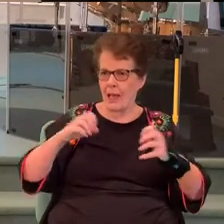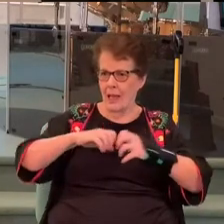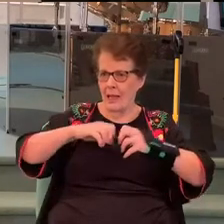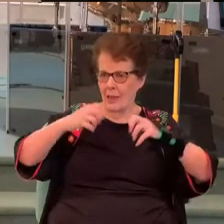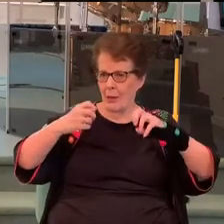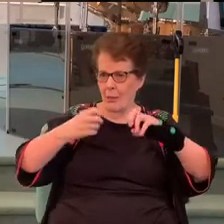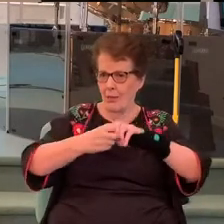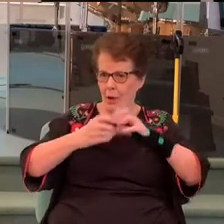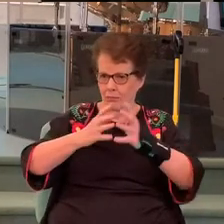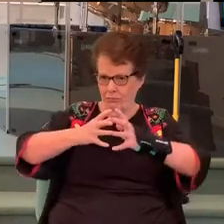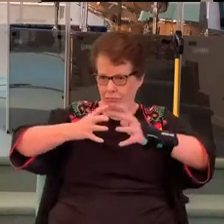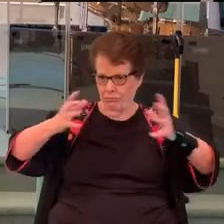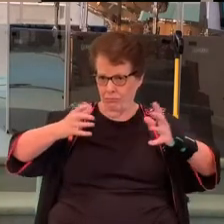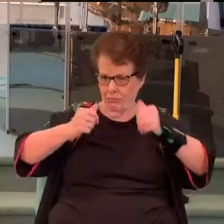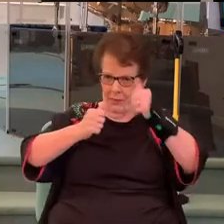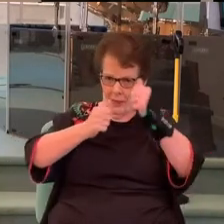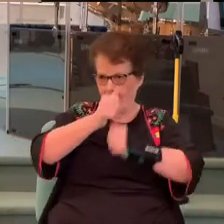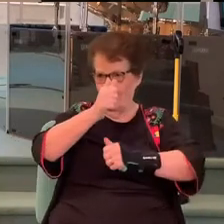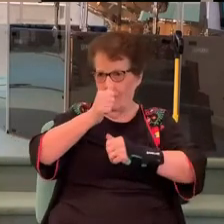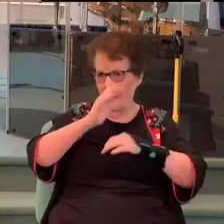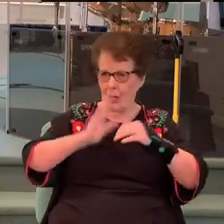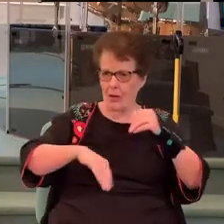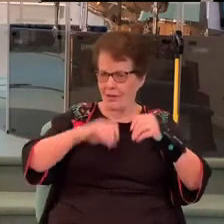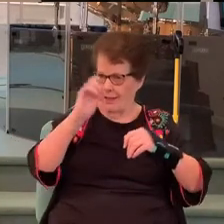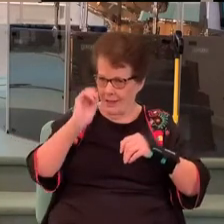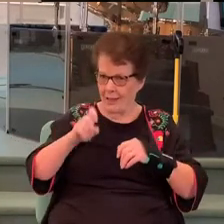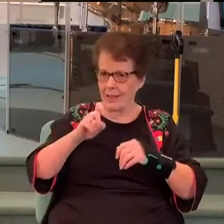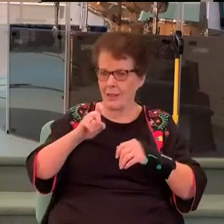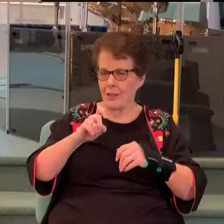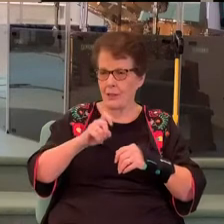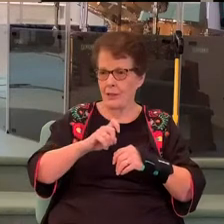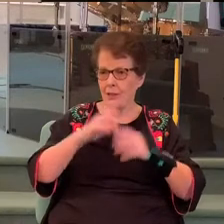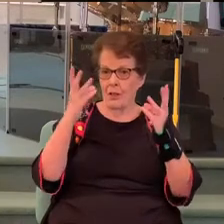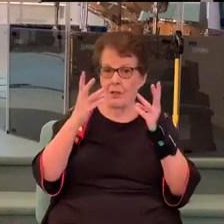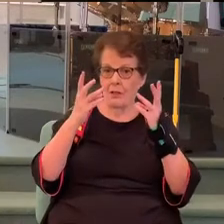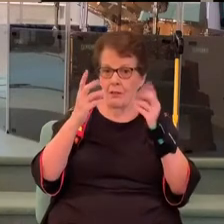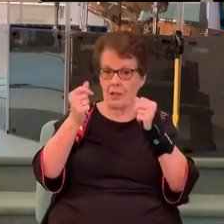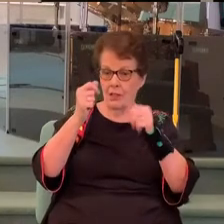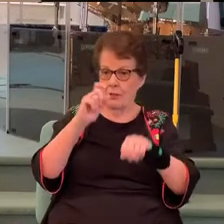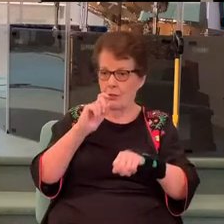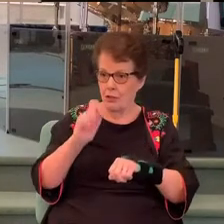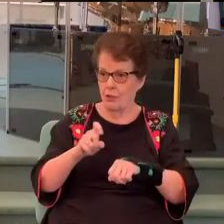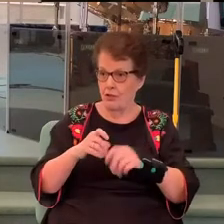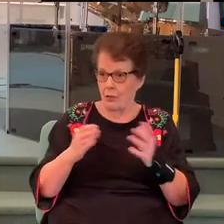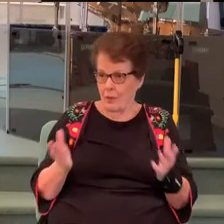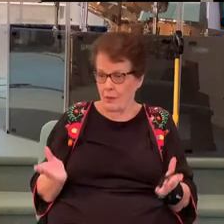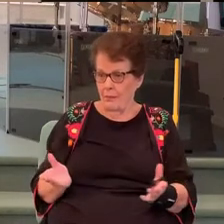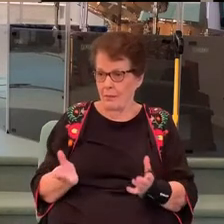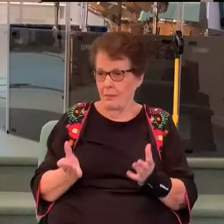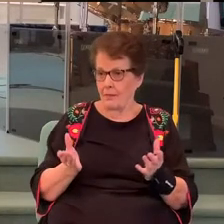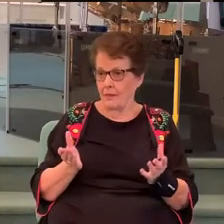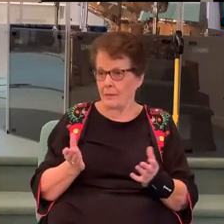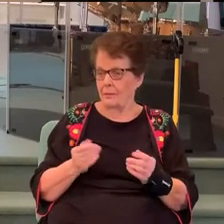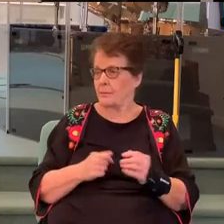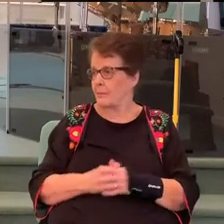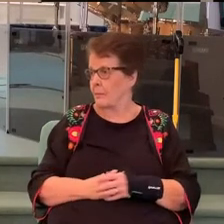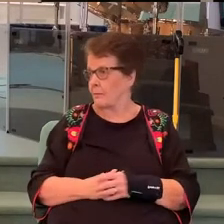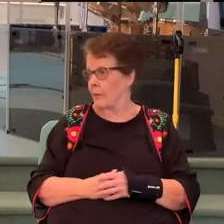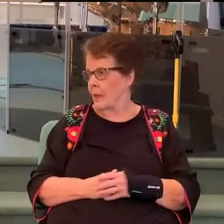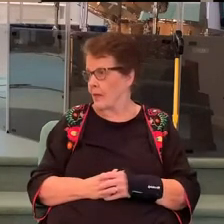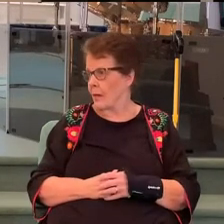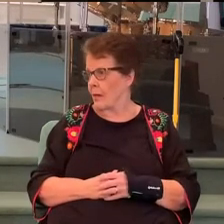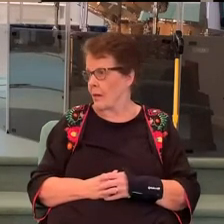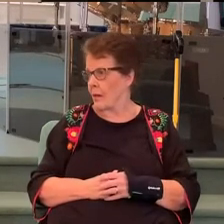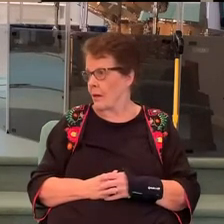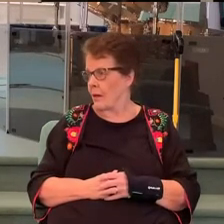rim, beyond where it ought to live. The resolution ought to be right here. When I involve Greg, and it's not